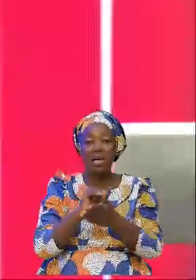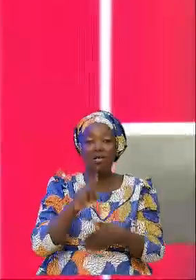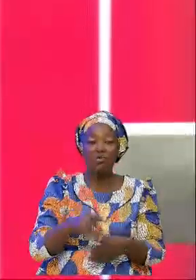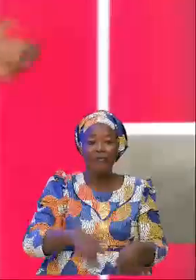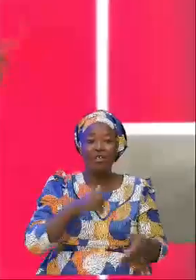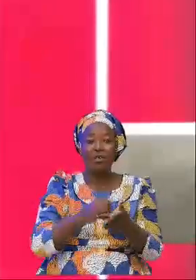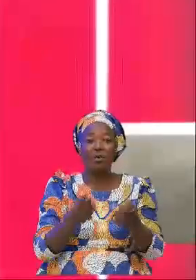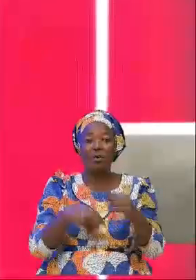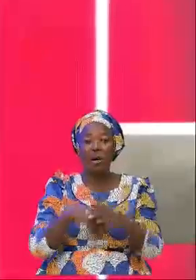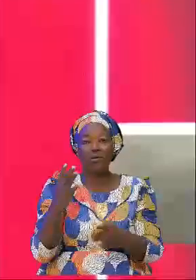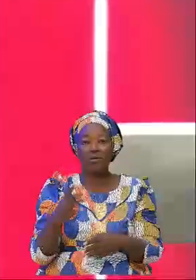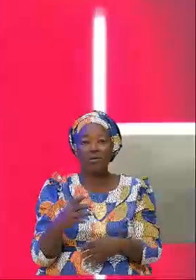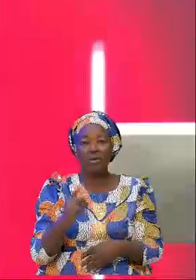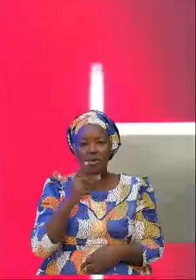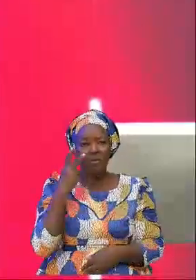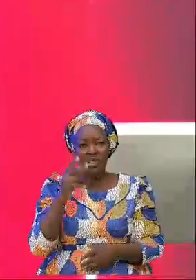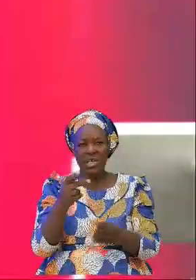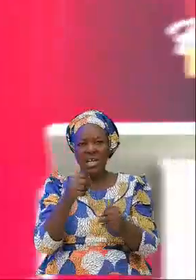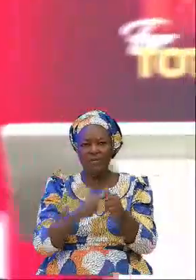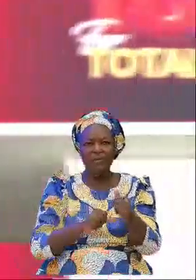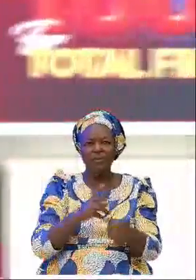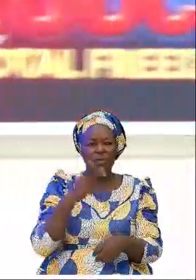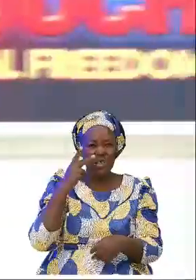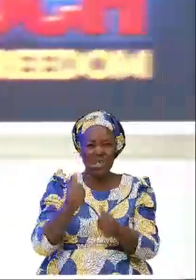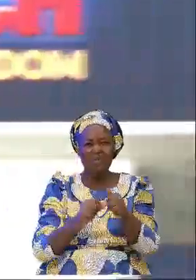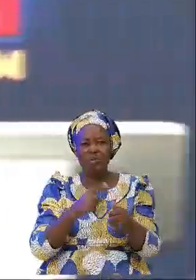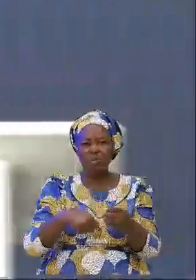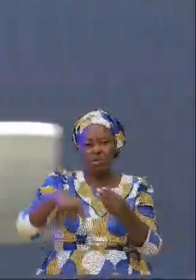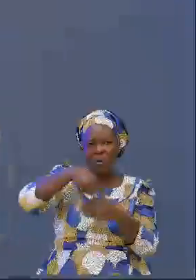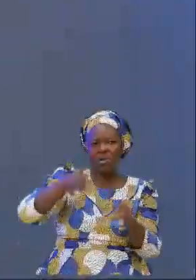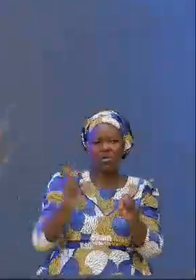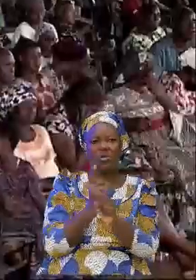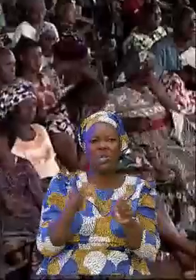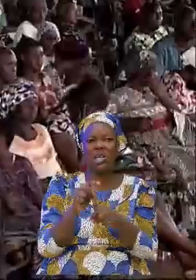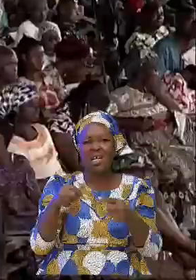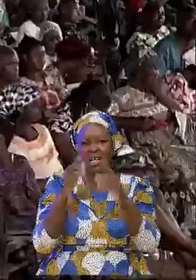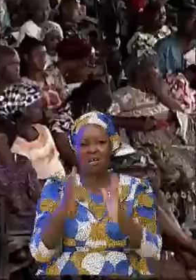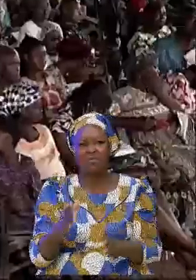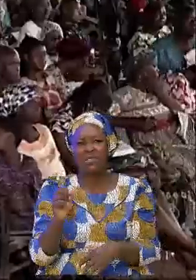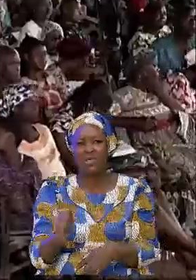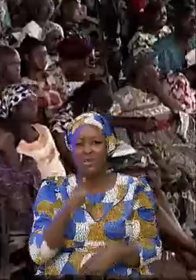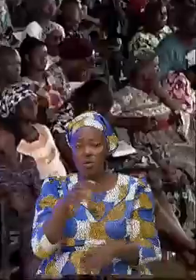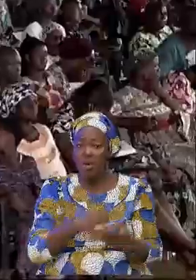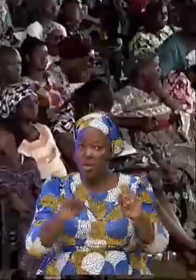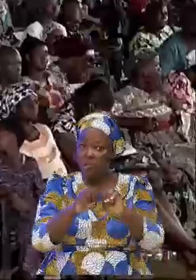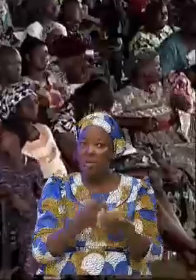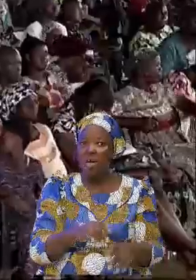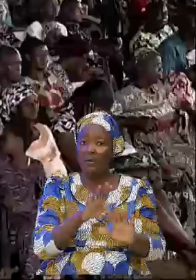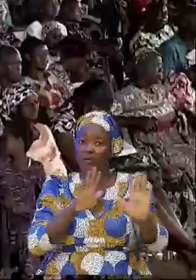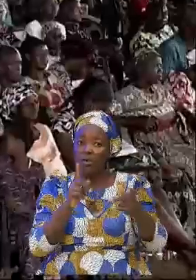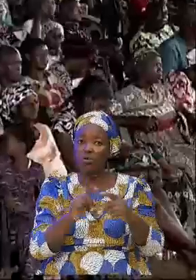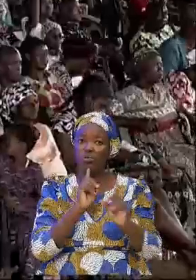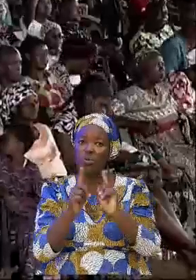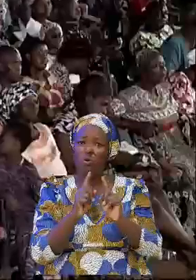the possibilities in your life that ought to come out. You see everybody around you surrounding like